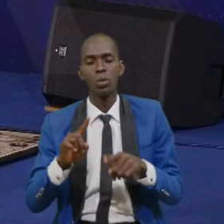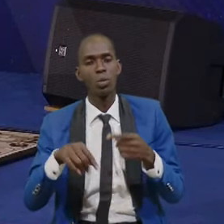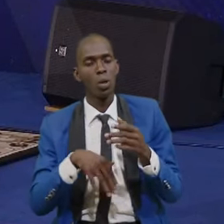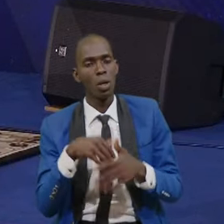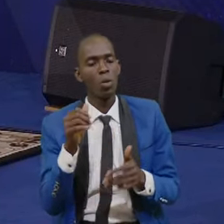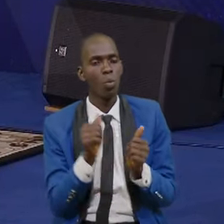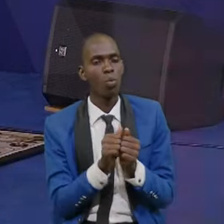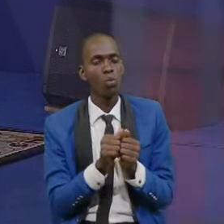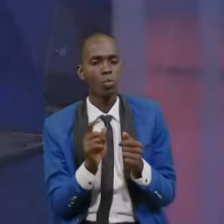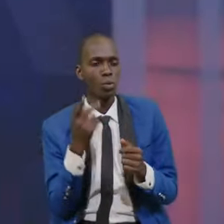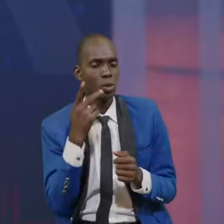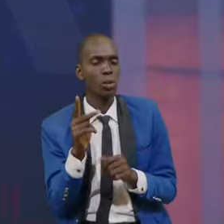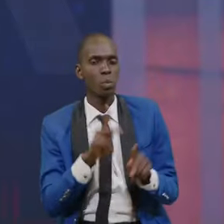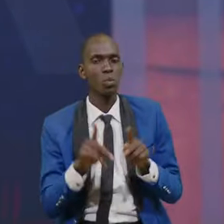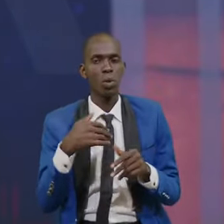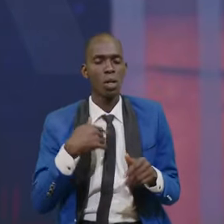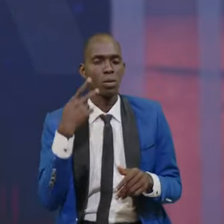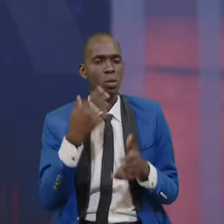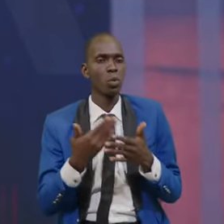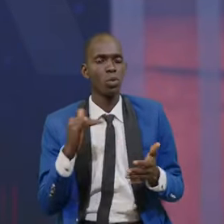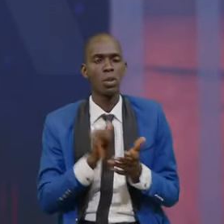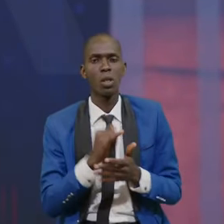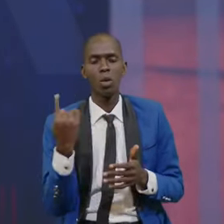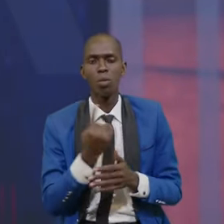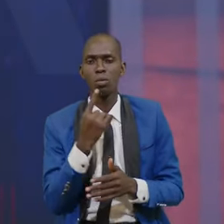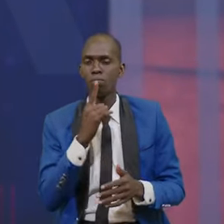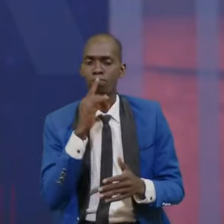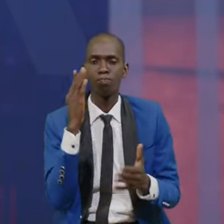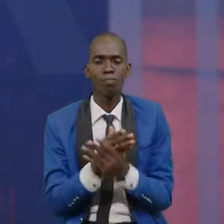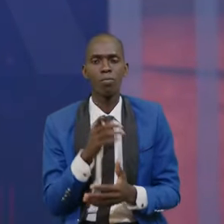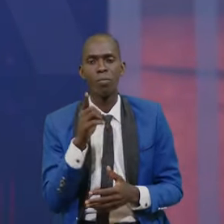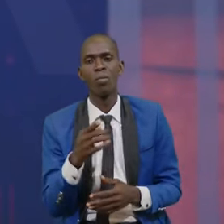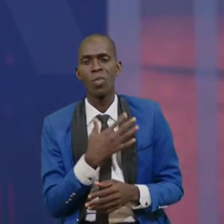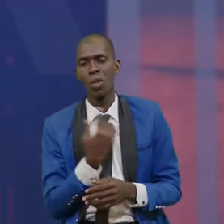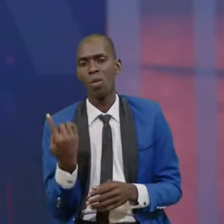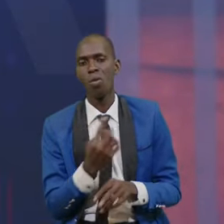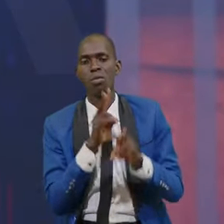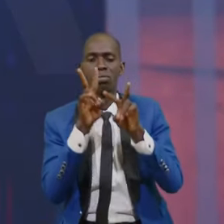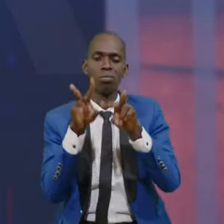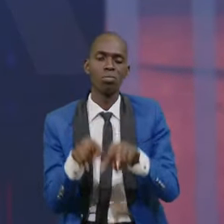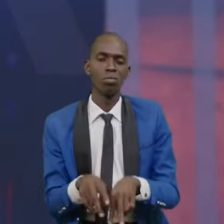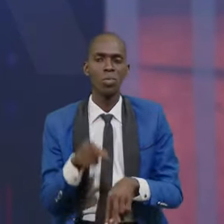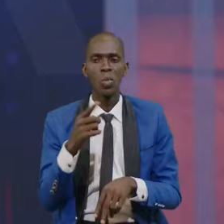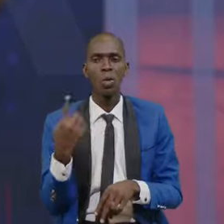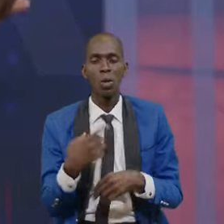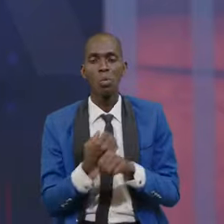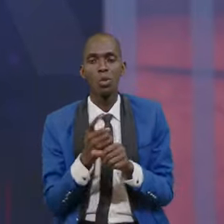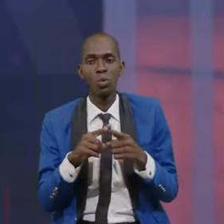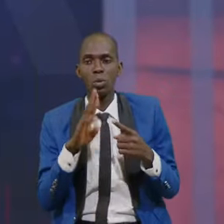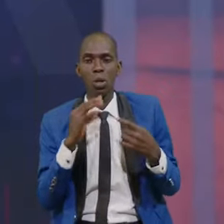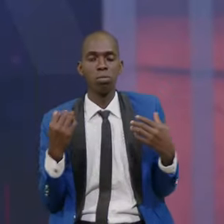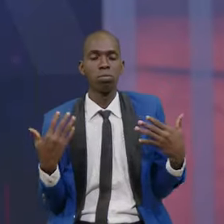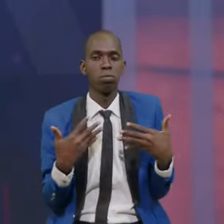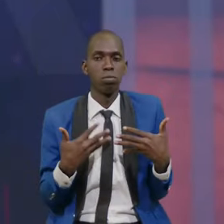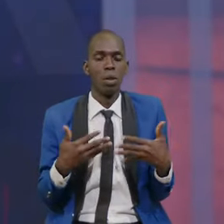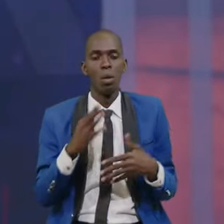before, and they always shout you down, and they always look you down, and they always terrify you by their words, by their